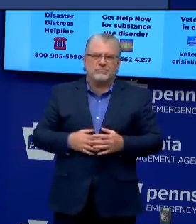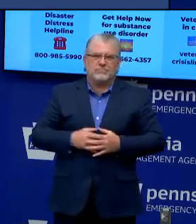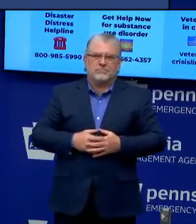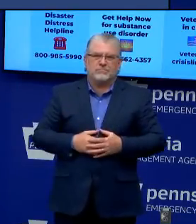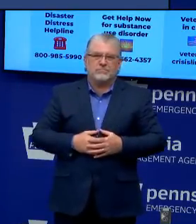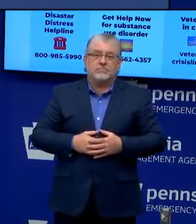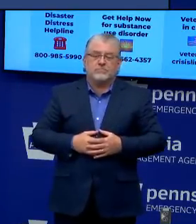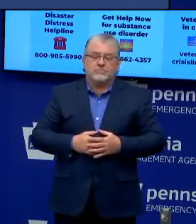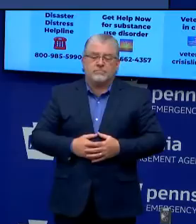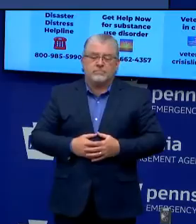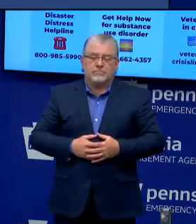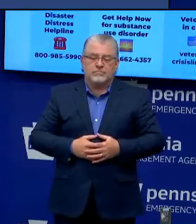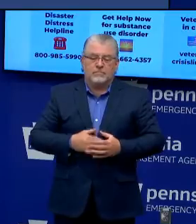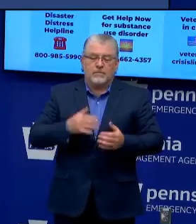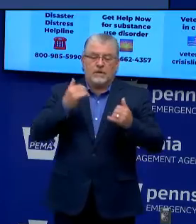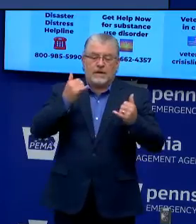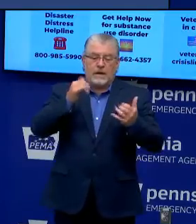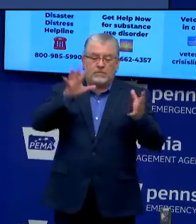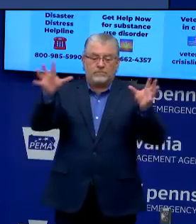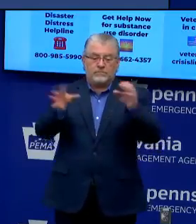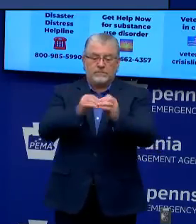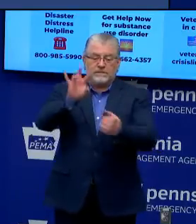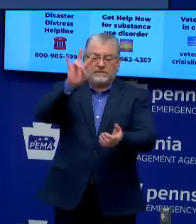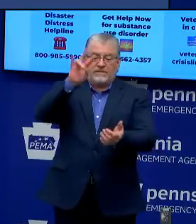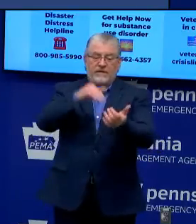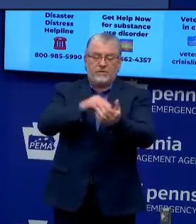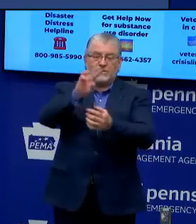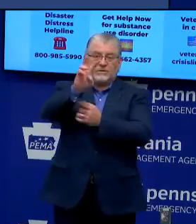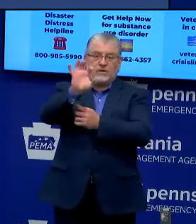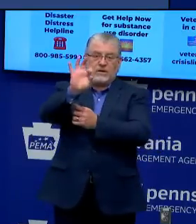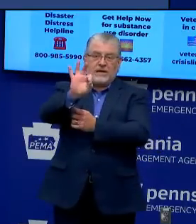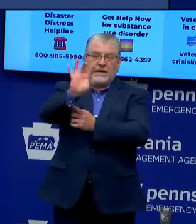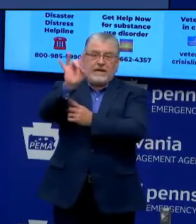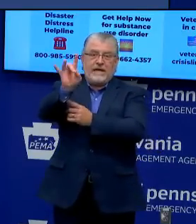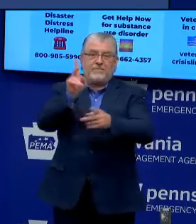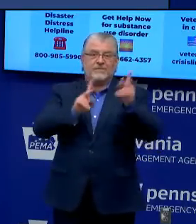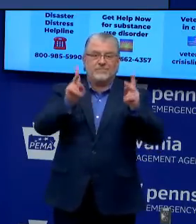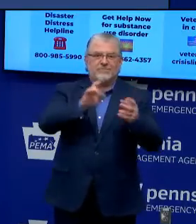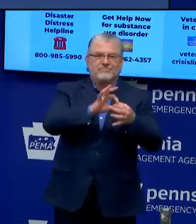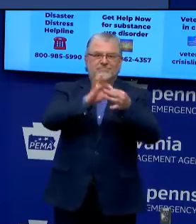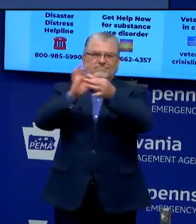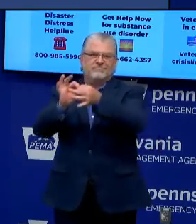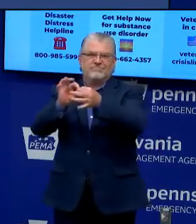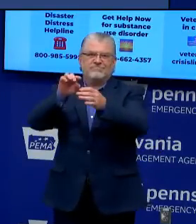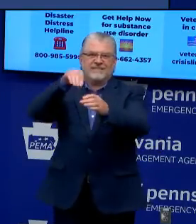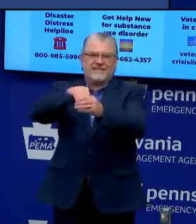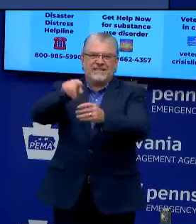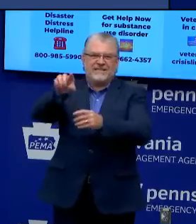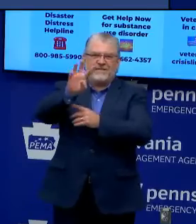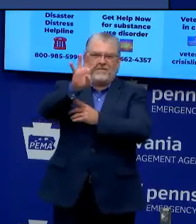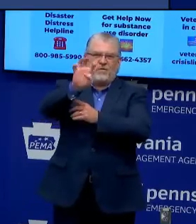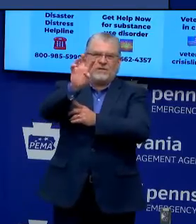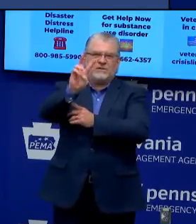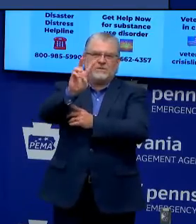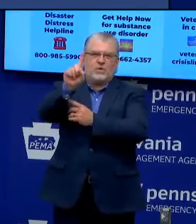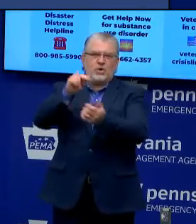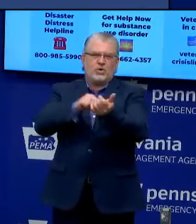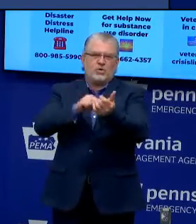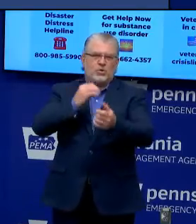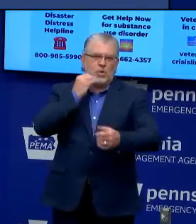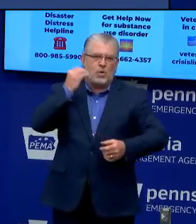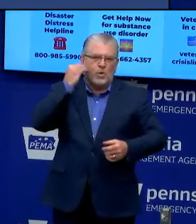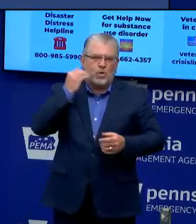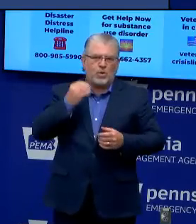7,698 of our total are associated with 461 long-term care living facilities, which